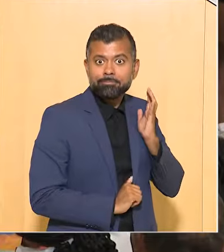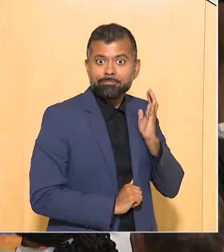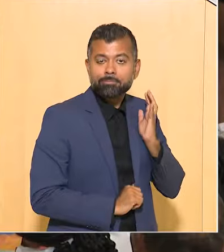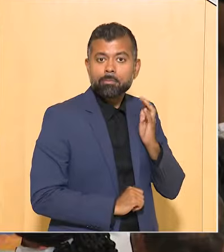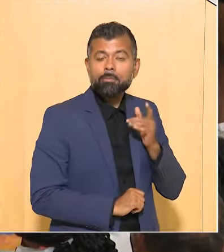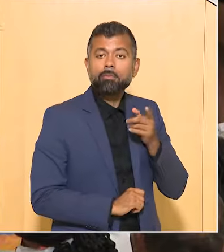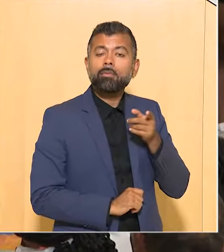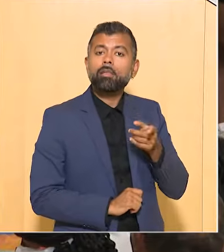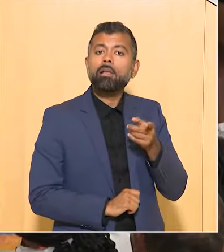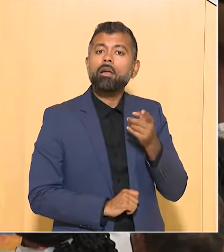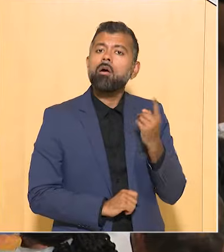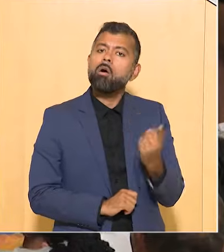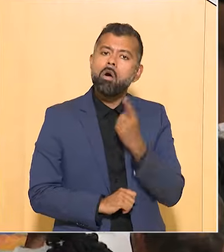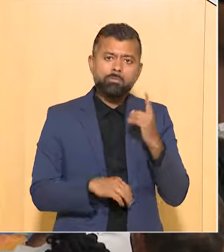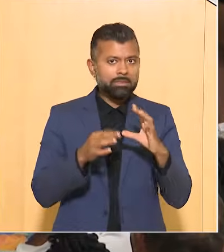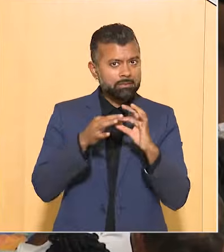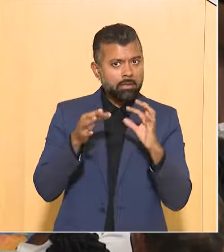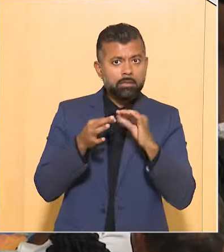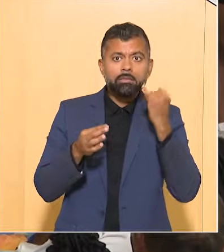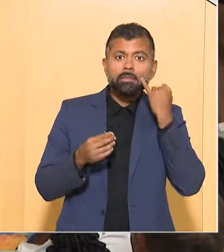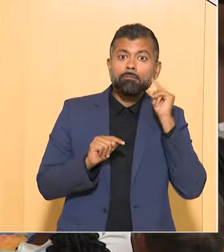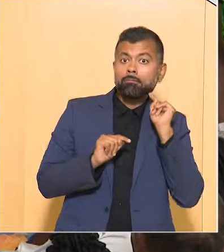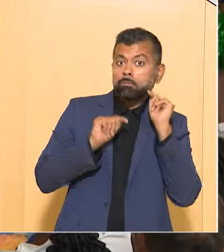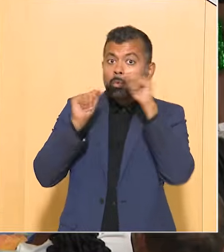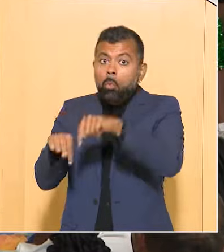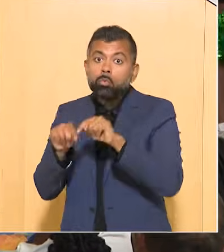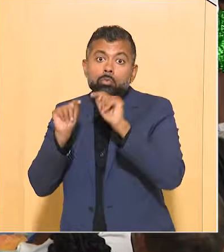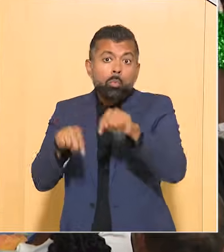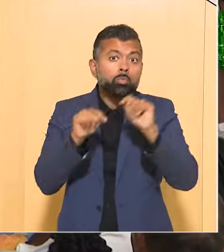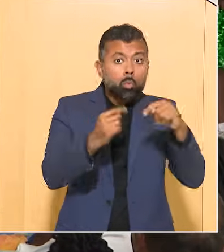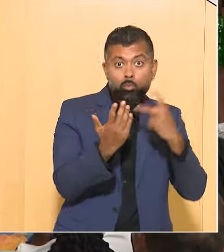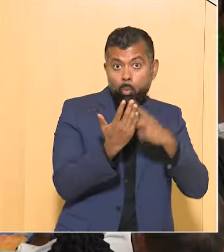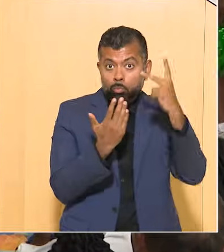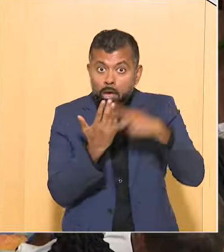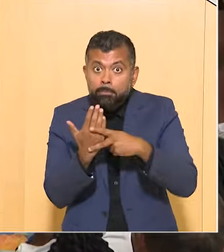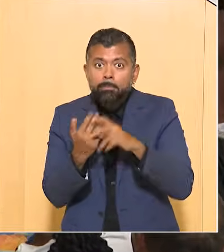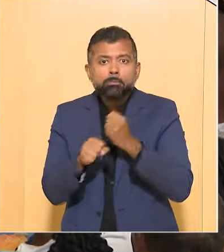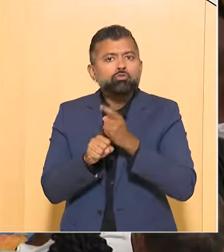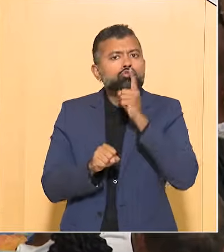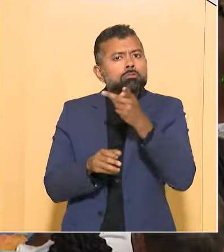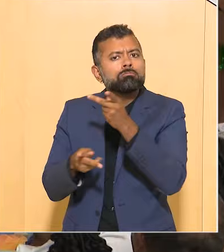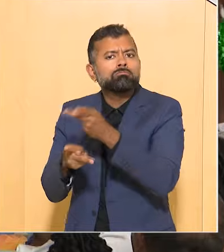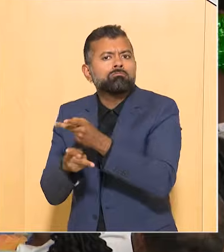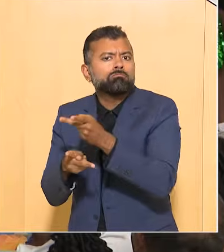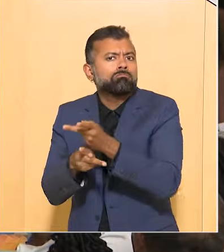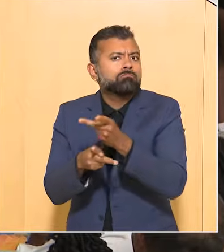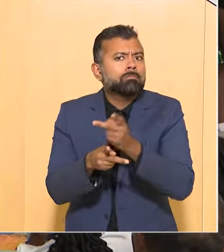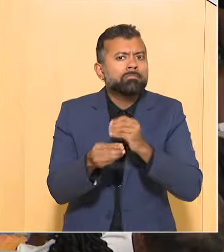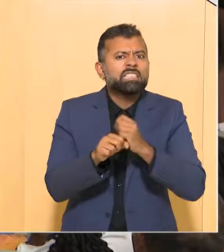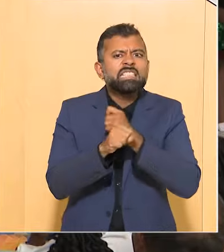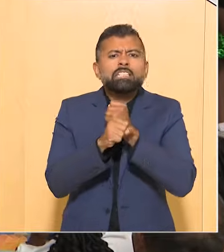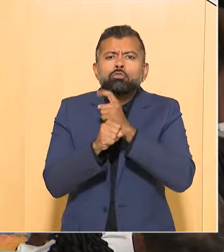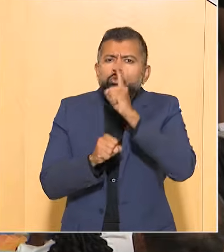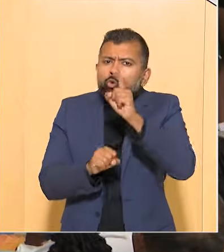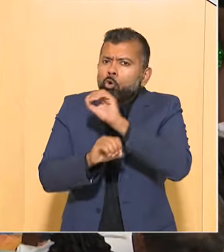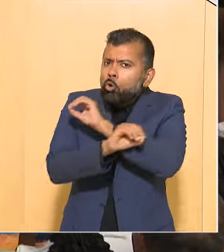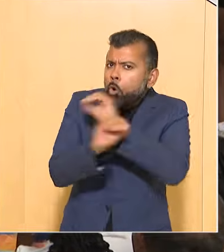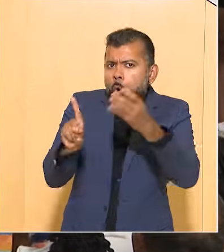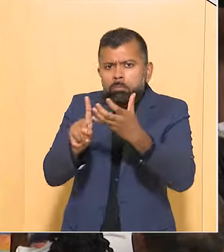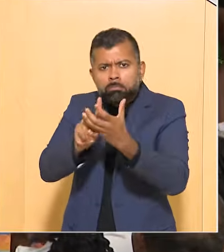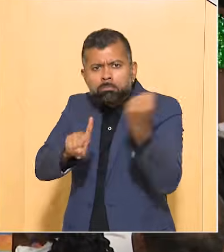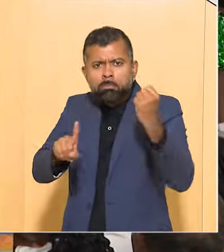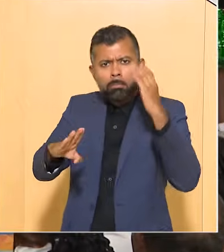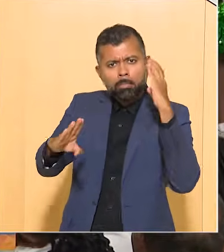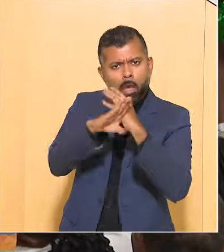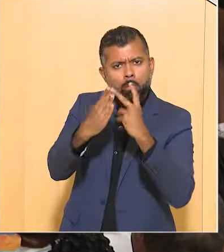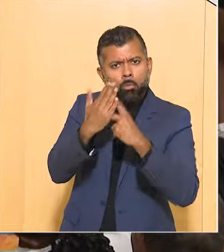have this program for 46 years, and we keep thriving. So for more than a decade, more than 10 years, the Mayor's